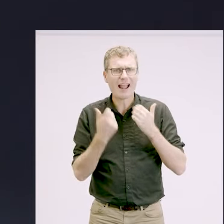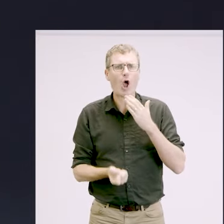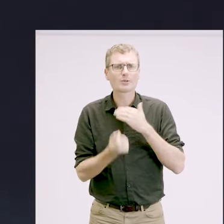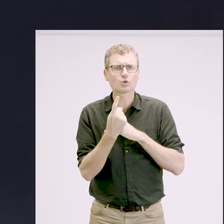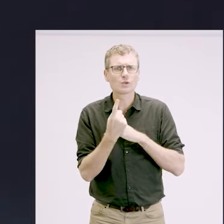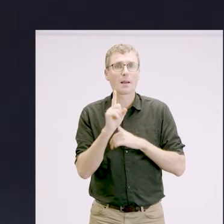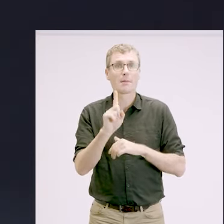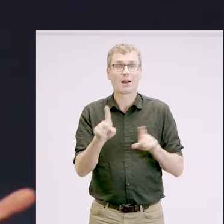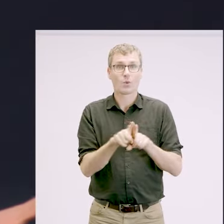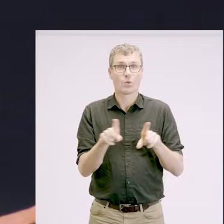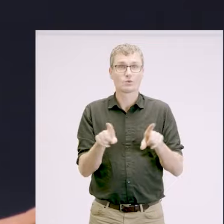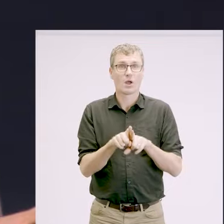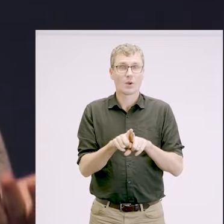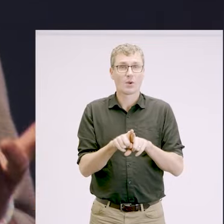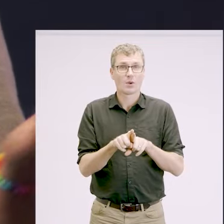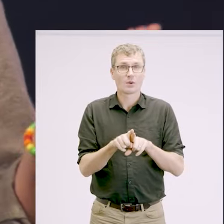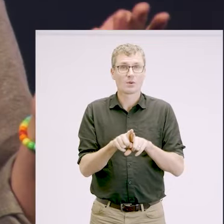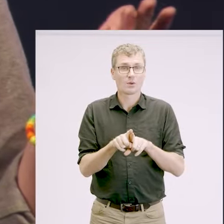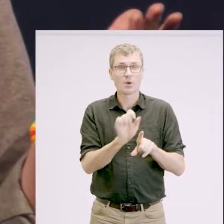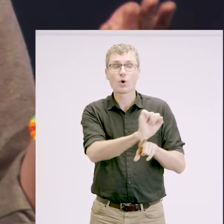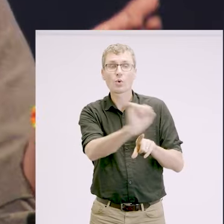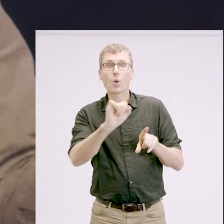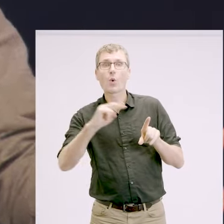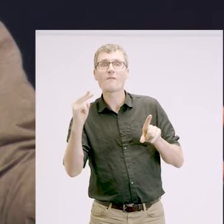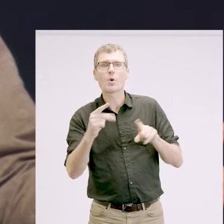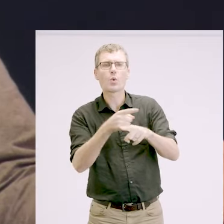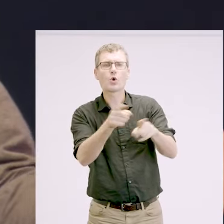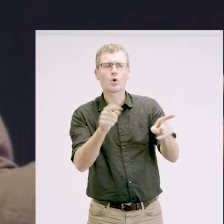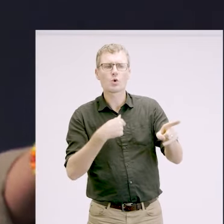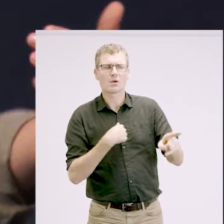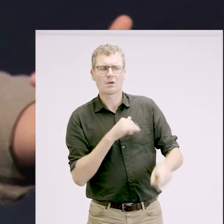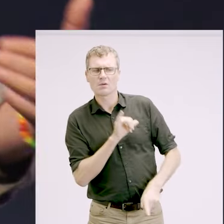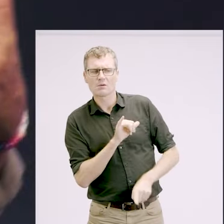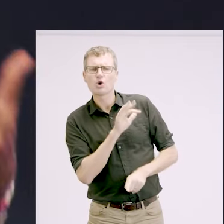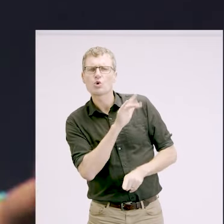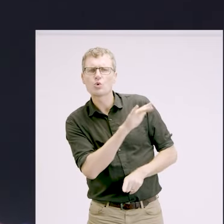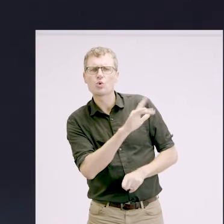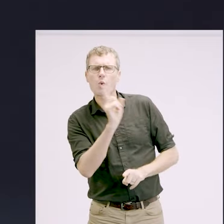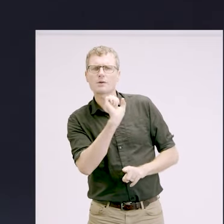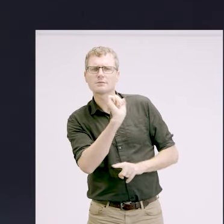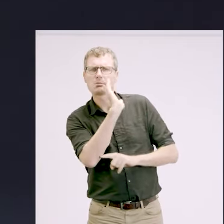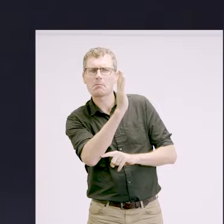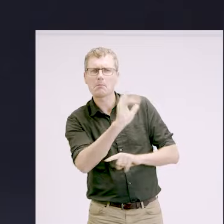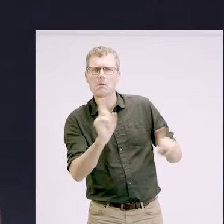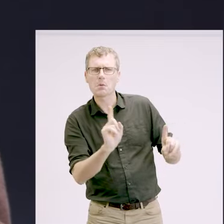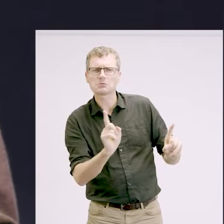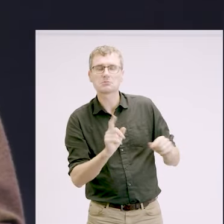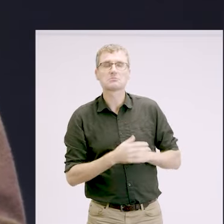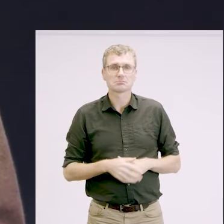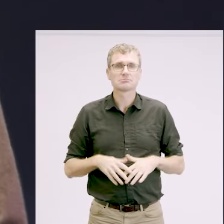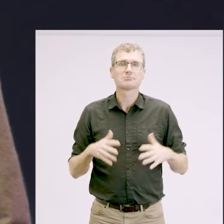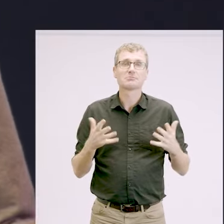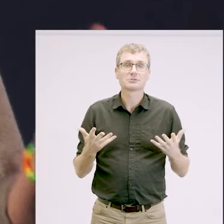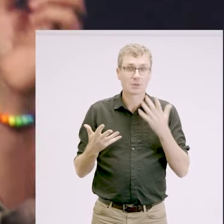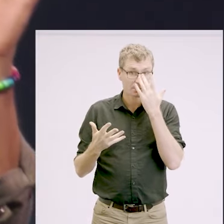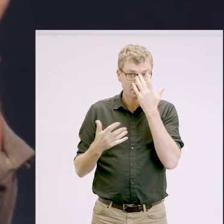I'm going, it's an incredible opportunity, but it's also, I understand from your side, it's like, who is this guy and what's he gonna say?